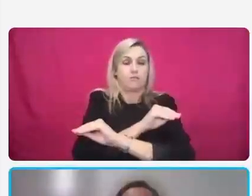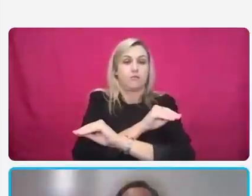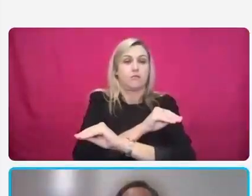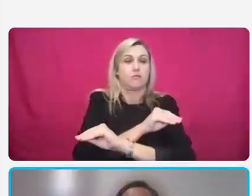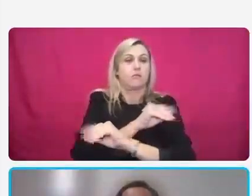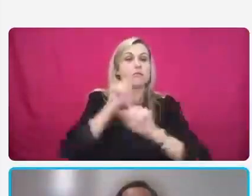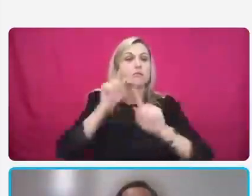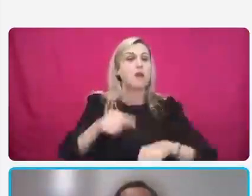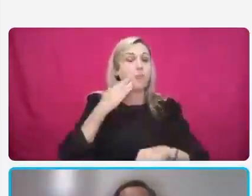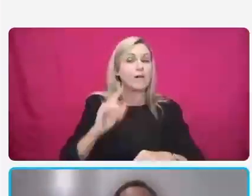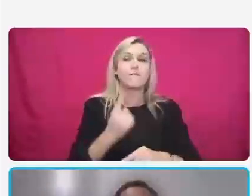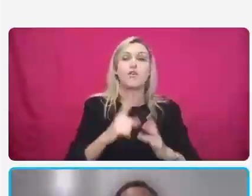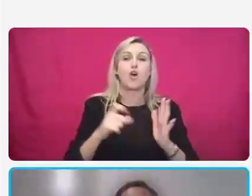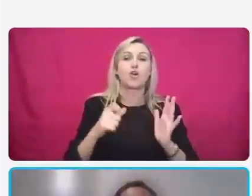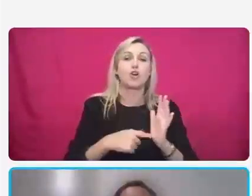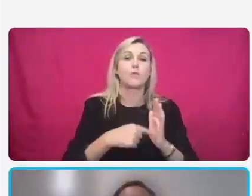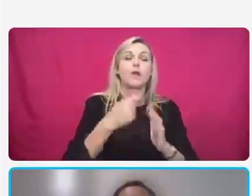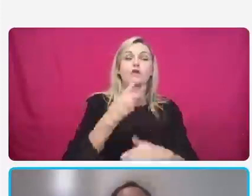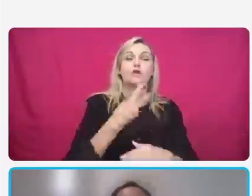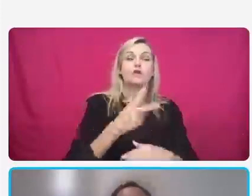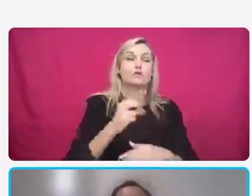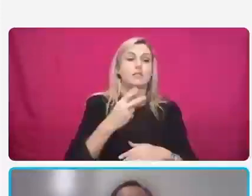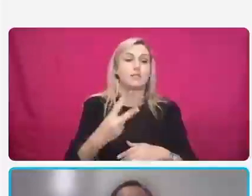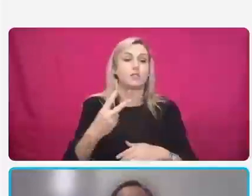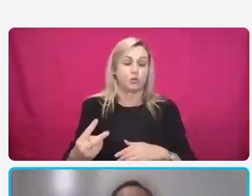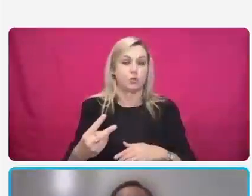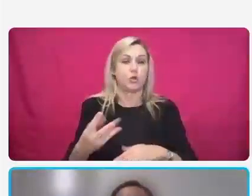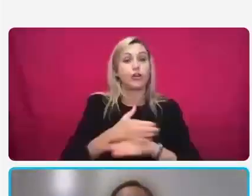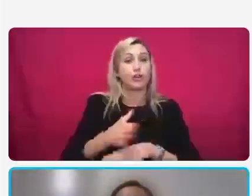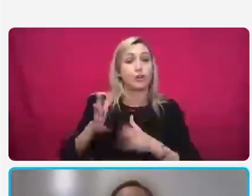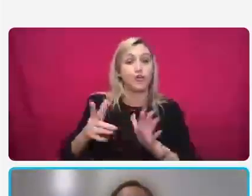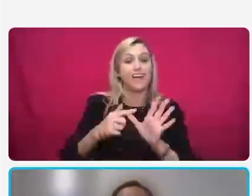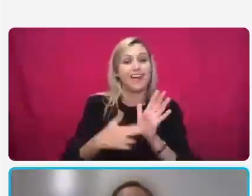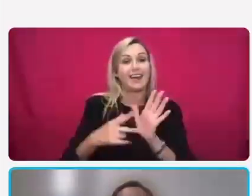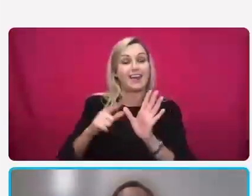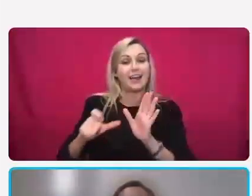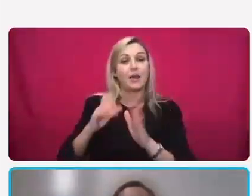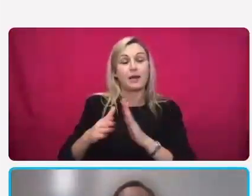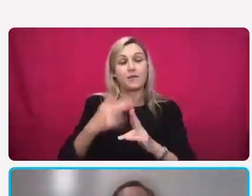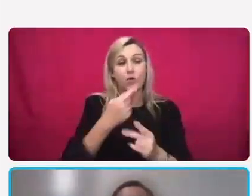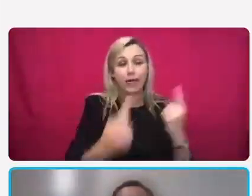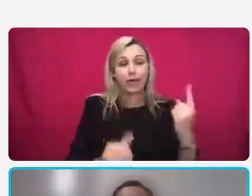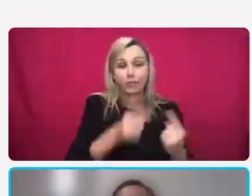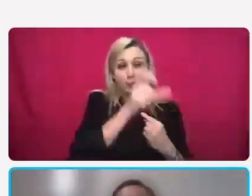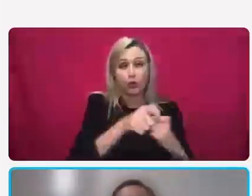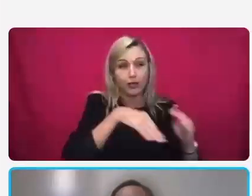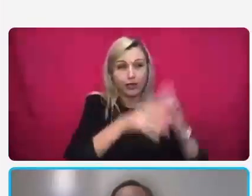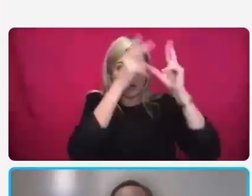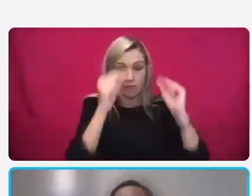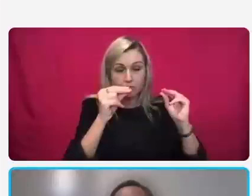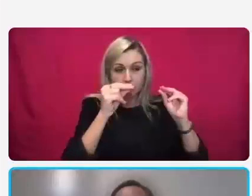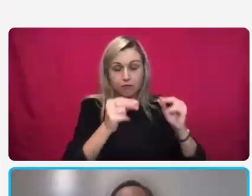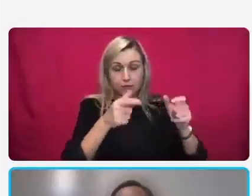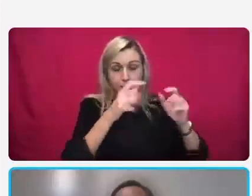1st of October 2022. So the new funding model will apply to every care recipient in permanent care